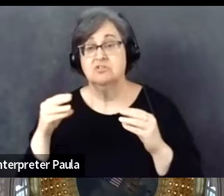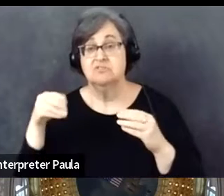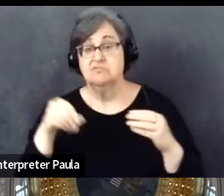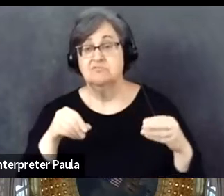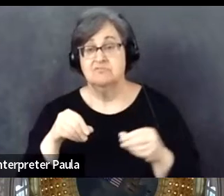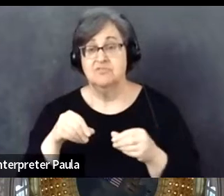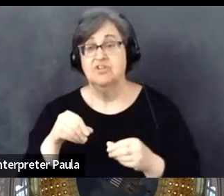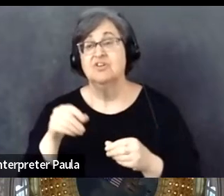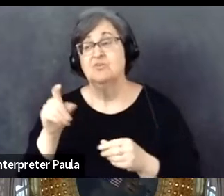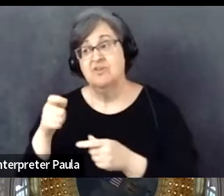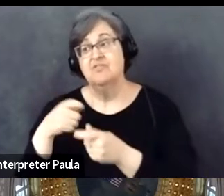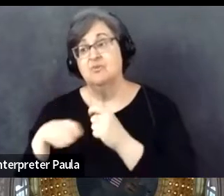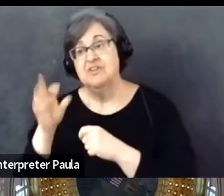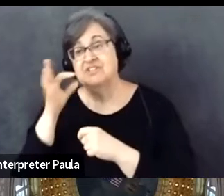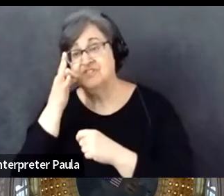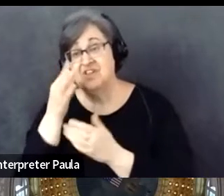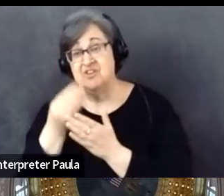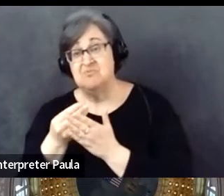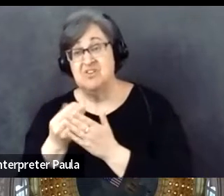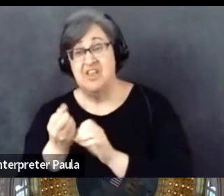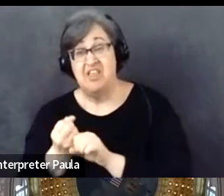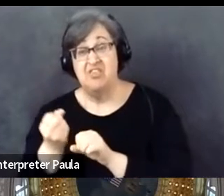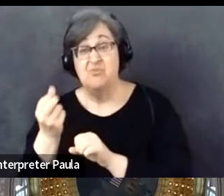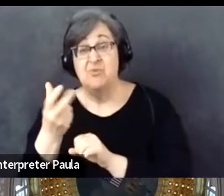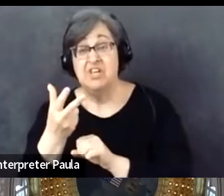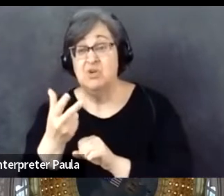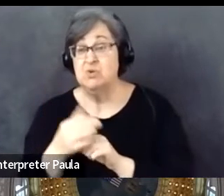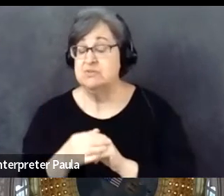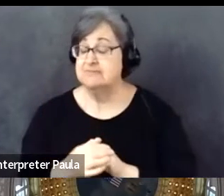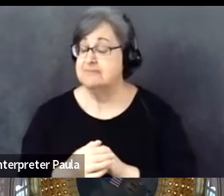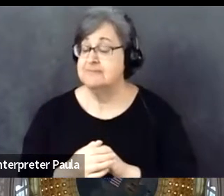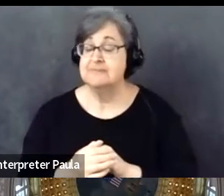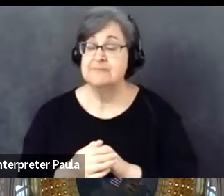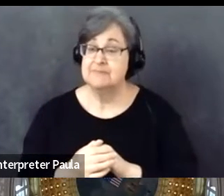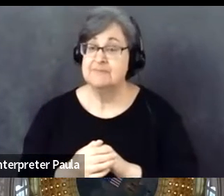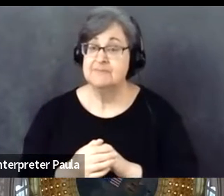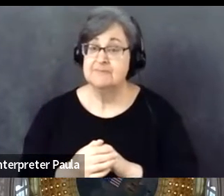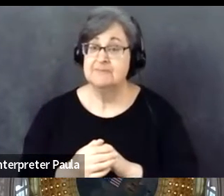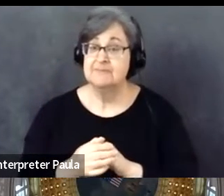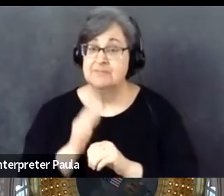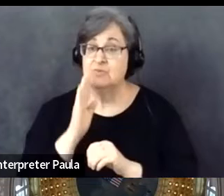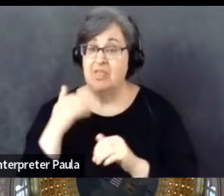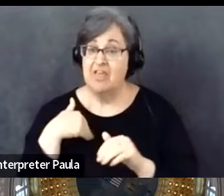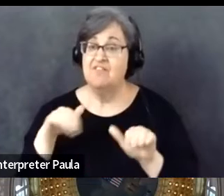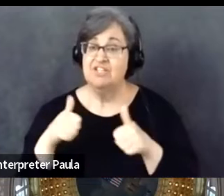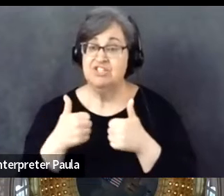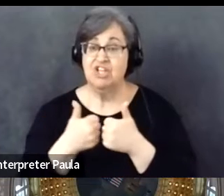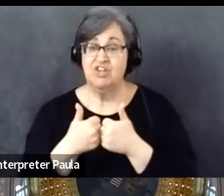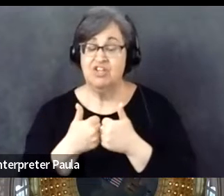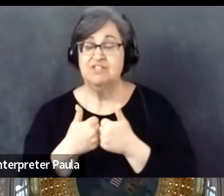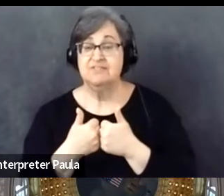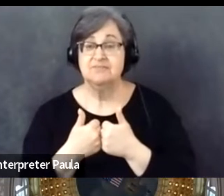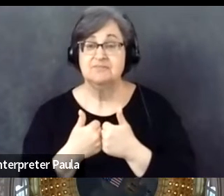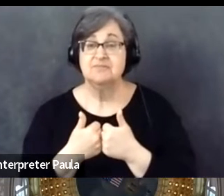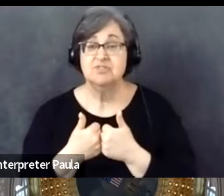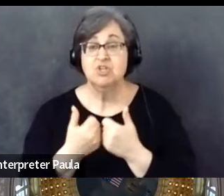replace those federal dollars. So in 3 years, we're going to have a challenge. The state will have a